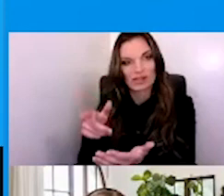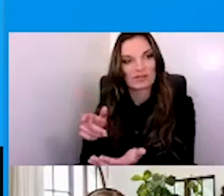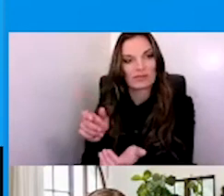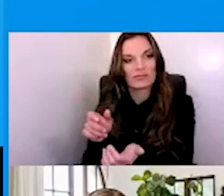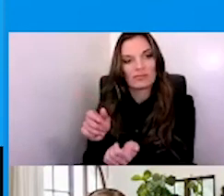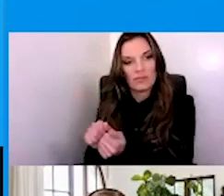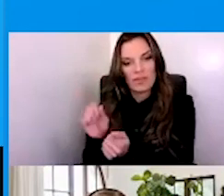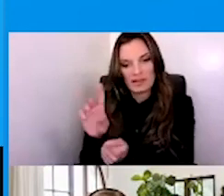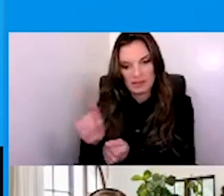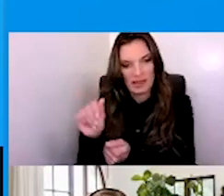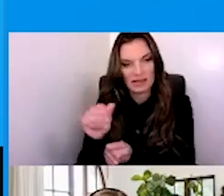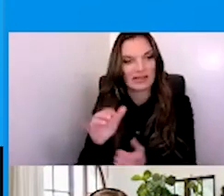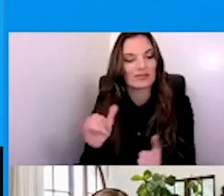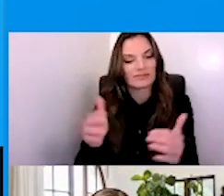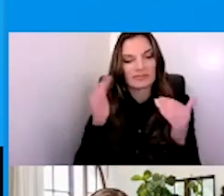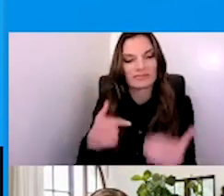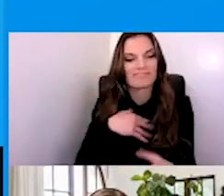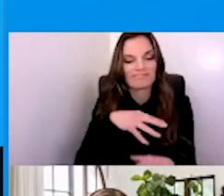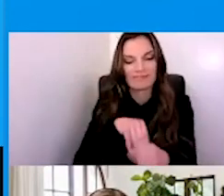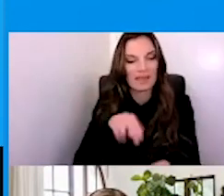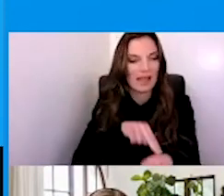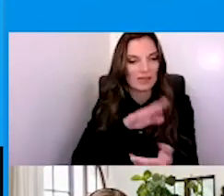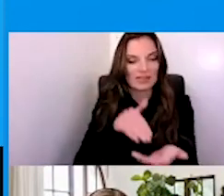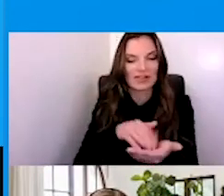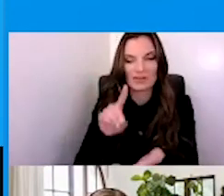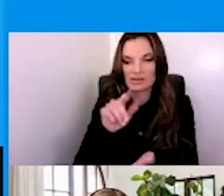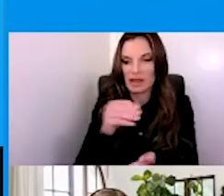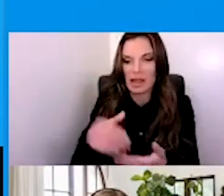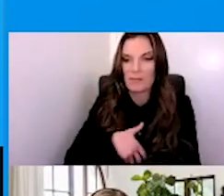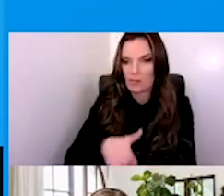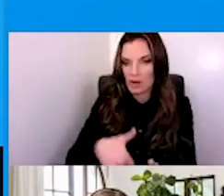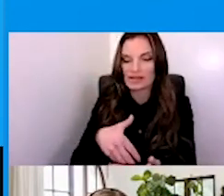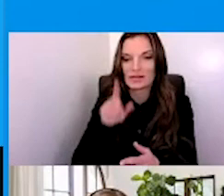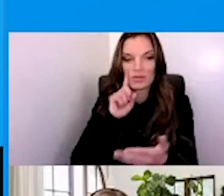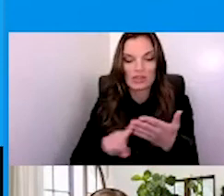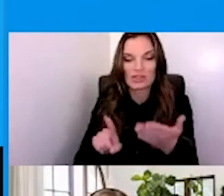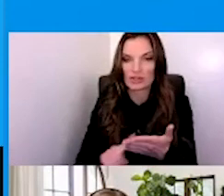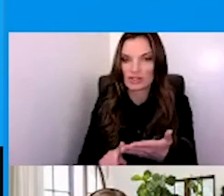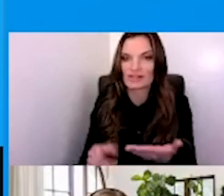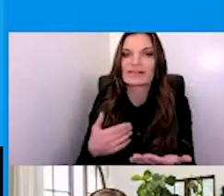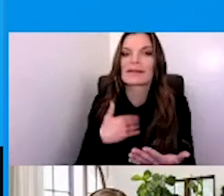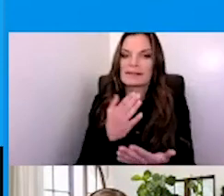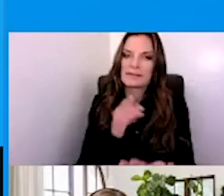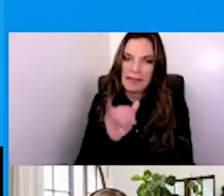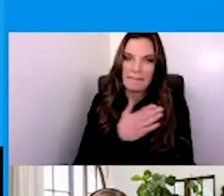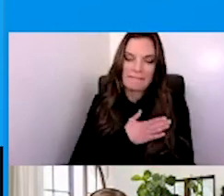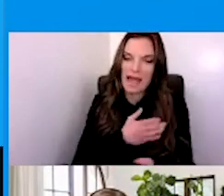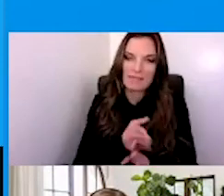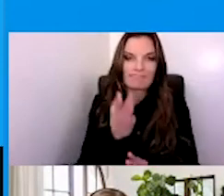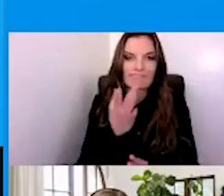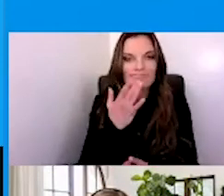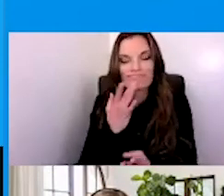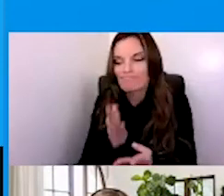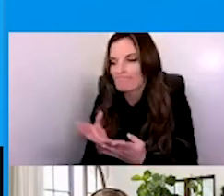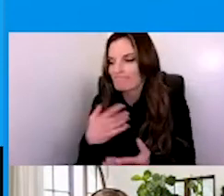for Disability and Pregnancy Research. So this reflects some of my interests. And then you also